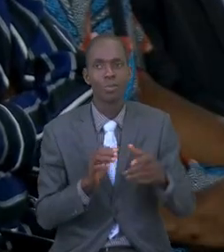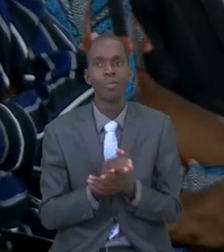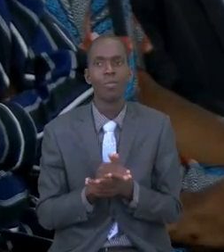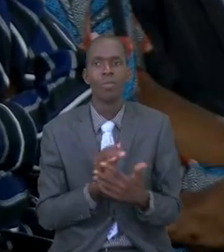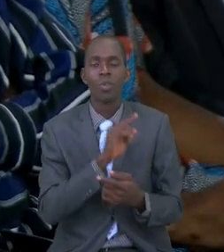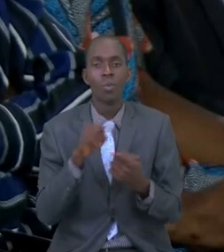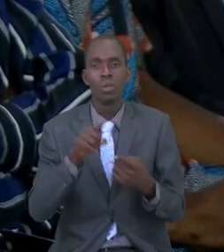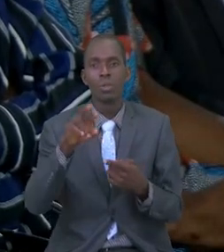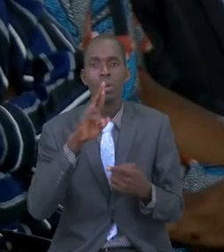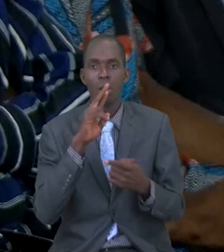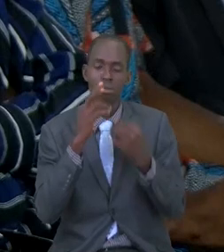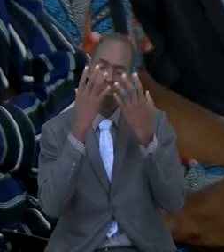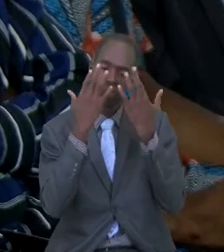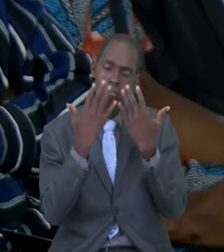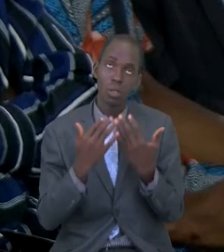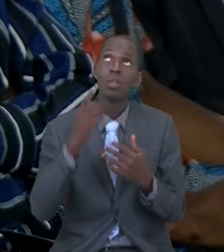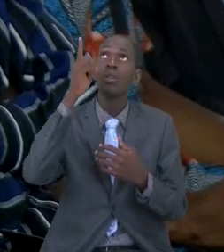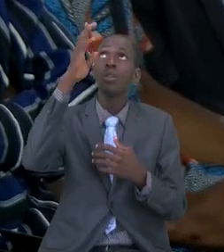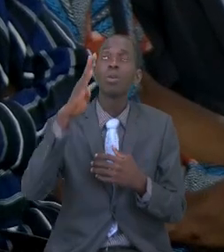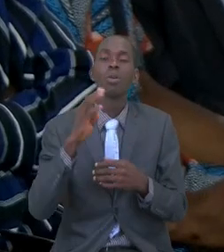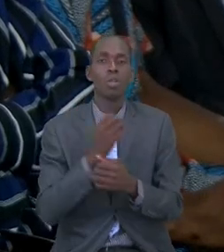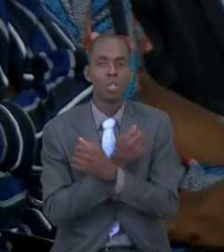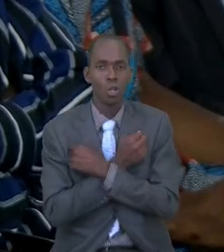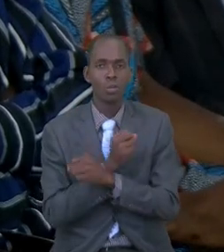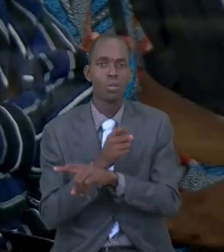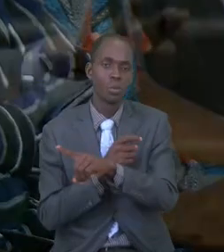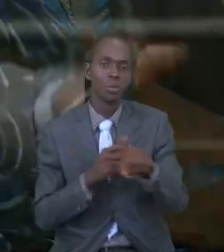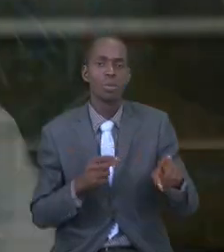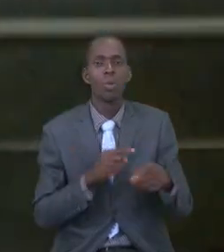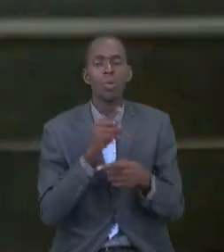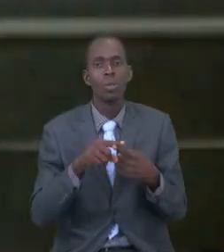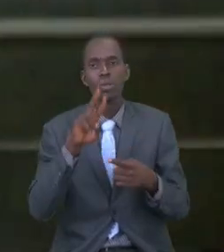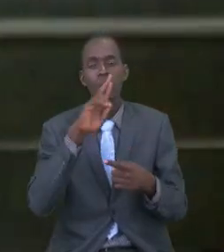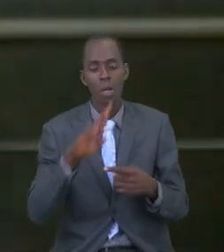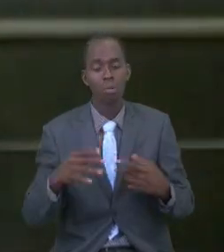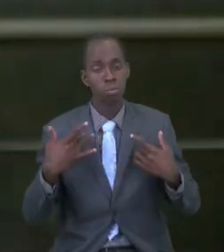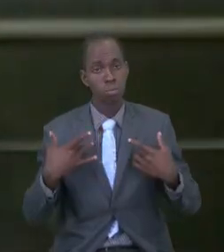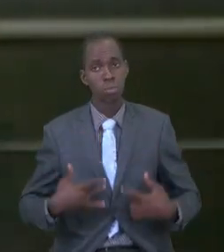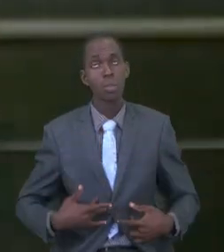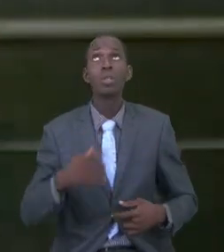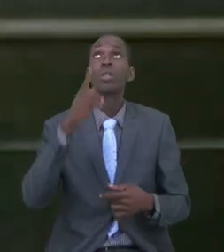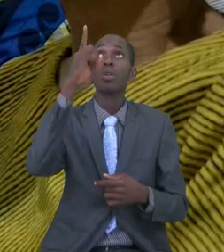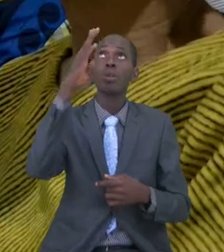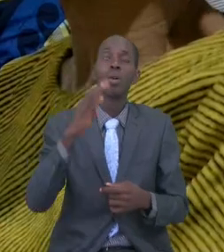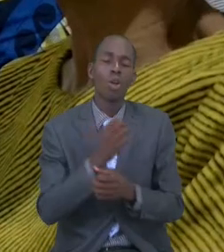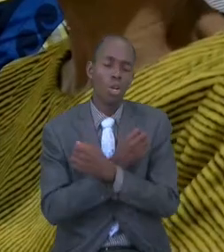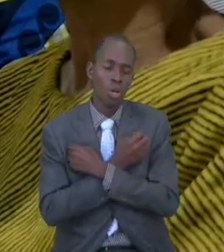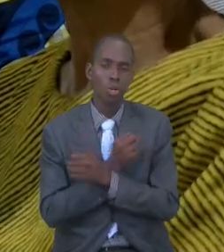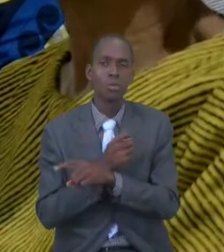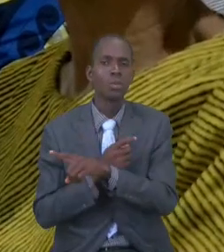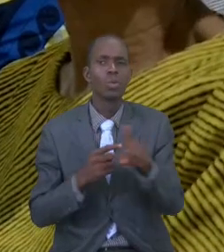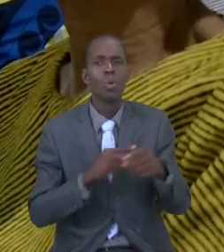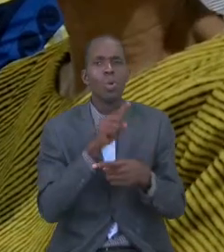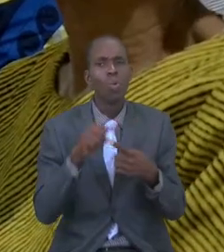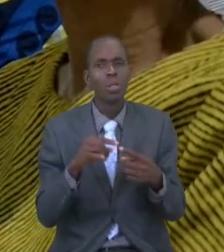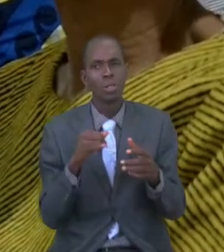are sad, God loves you. Amen. When you are discouraged, God loves you. Amen. When it appears